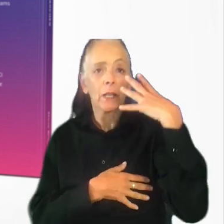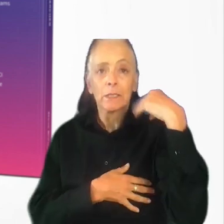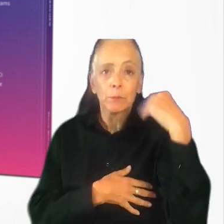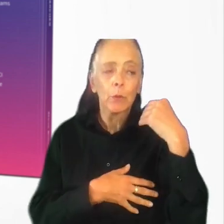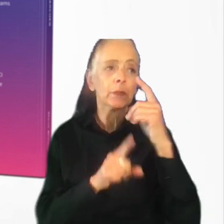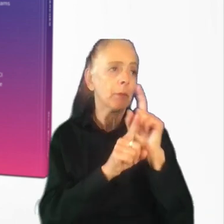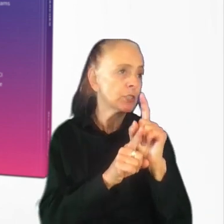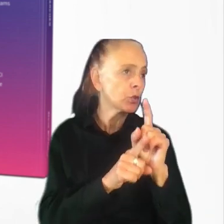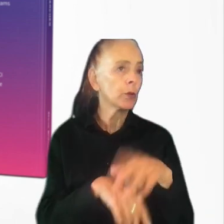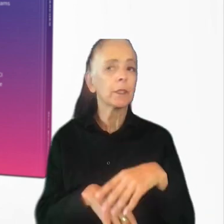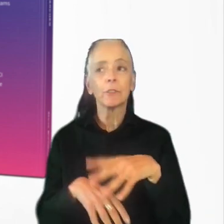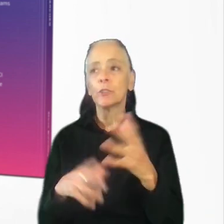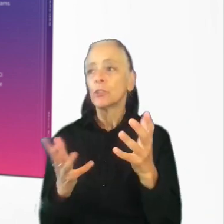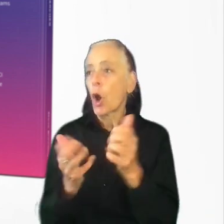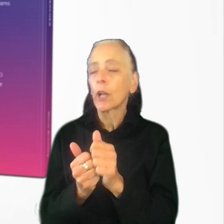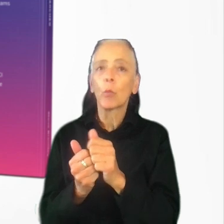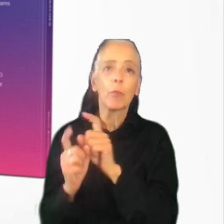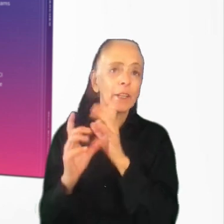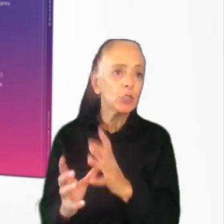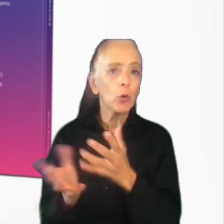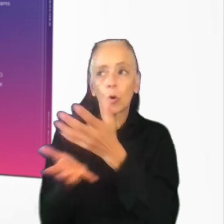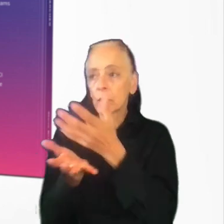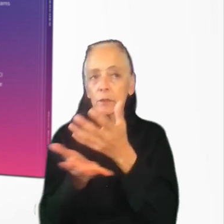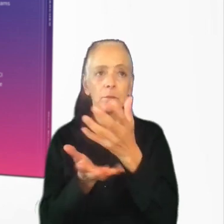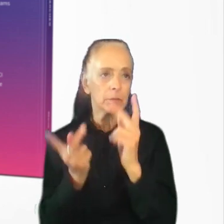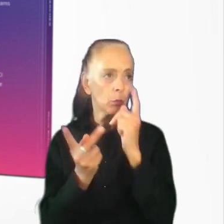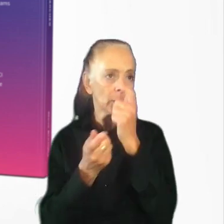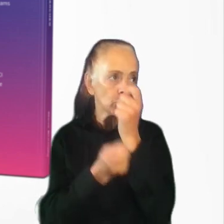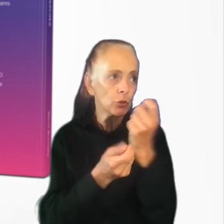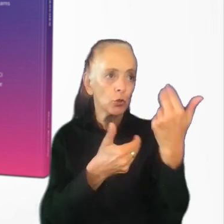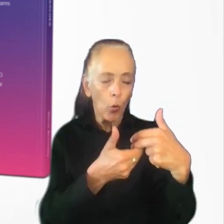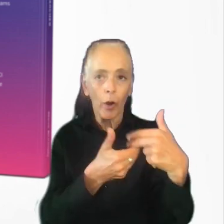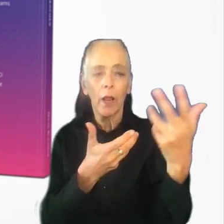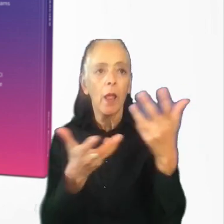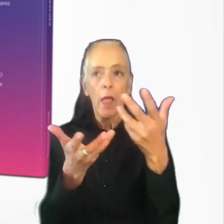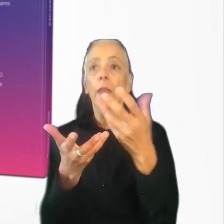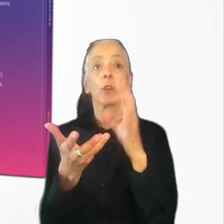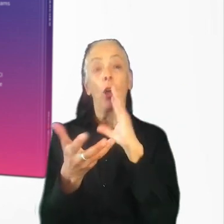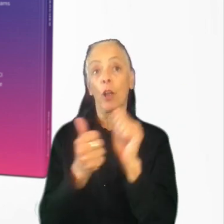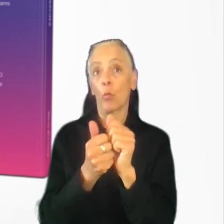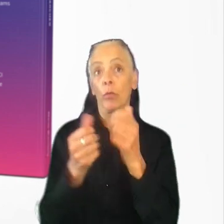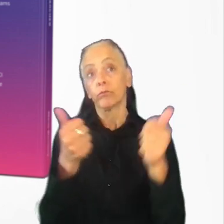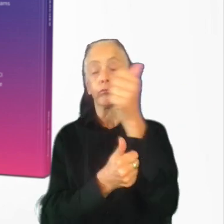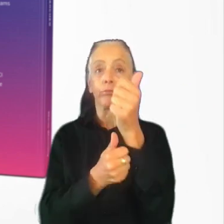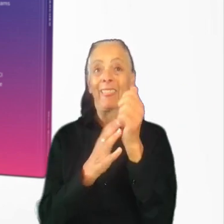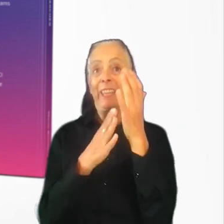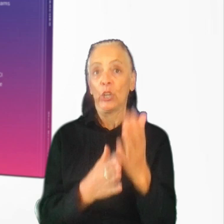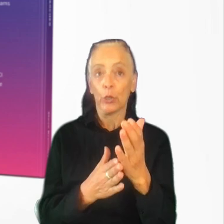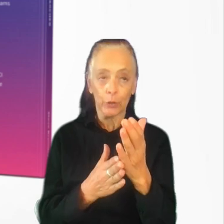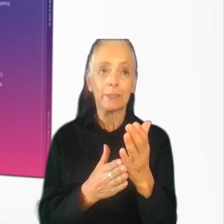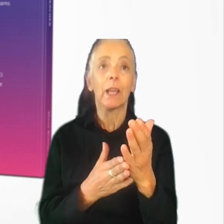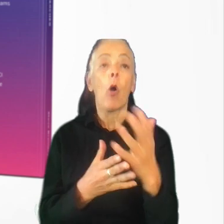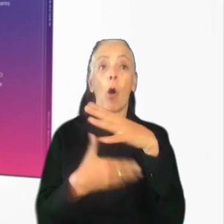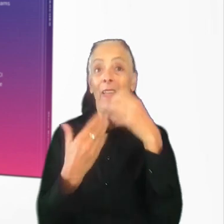both mentoring talking to mentors and people who were interested in joining the industry and talking to industry leaders into a